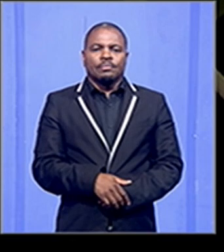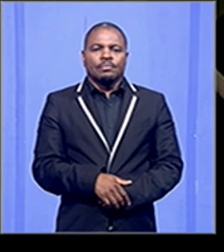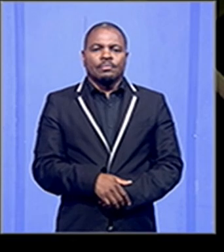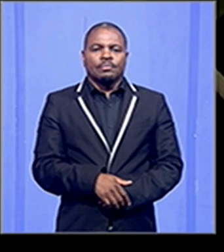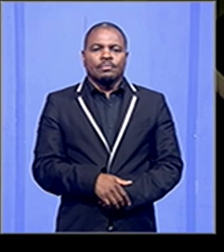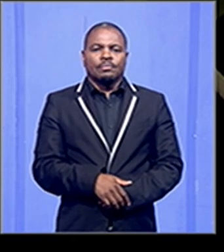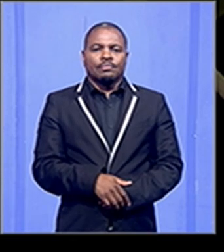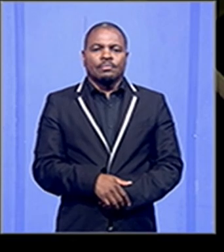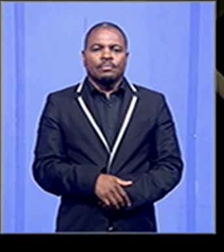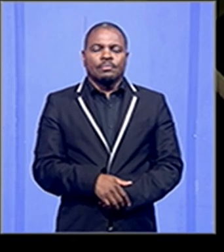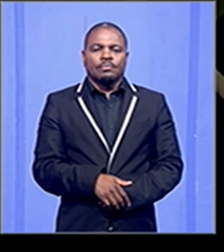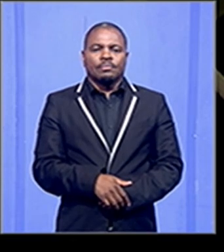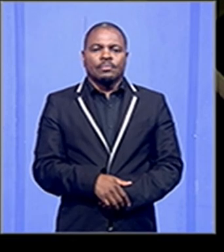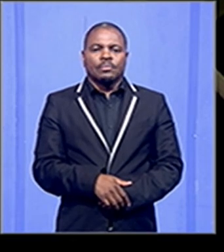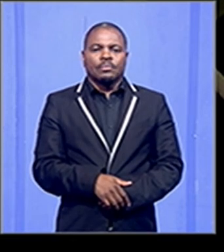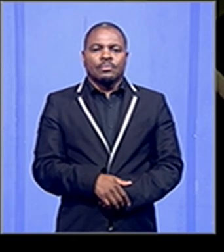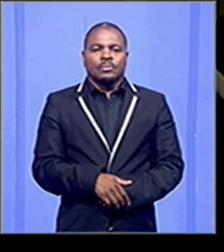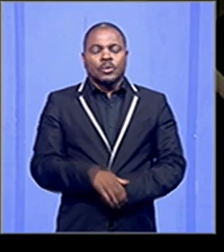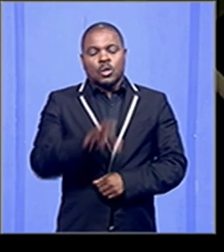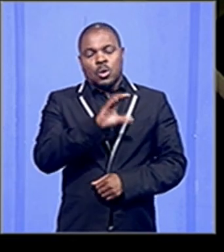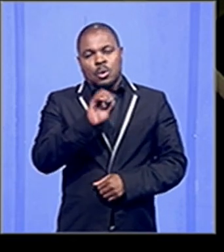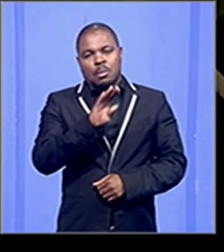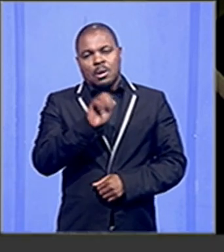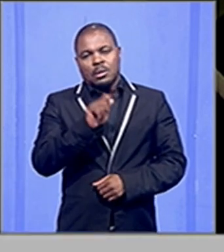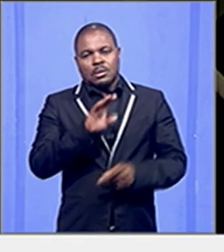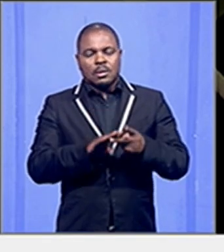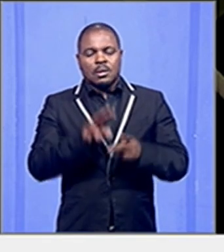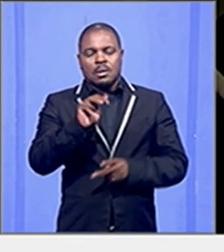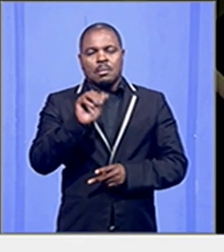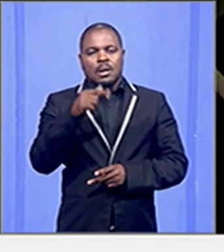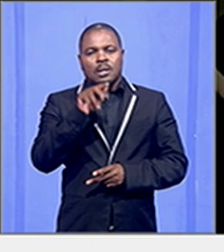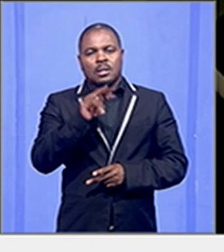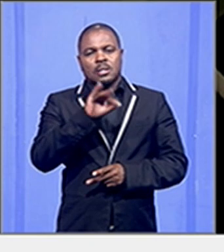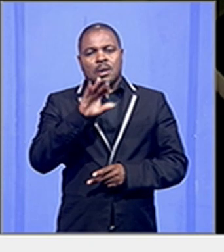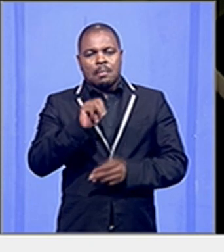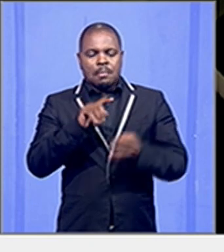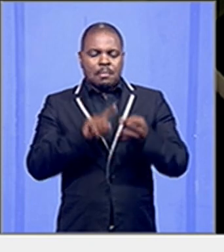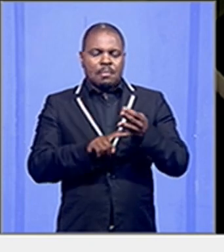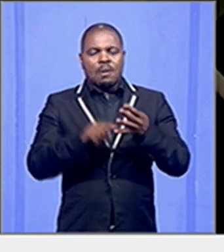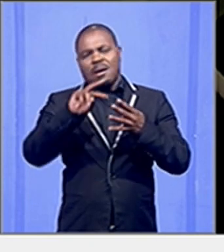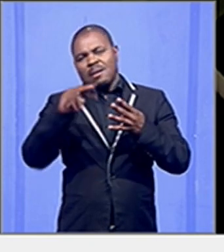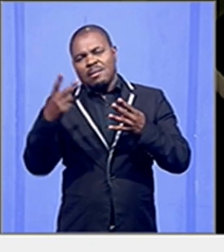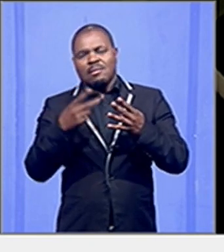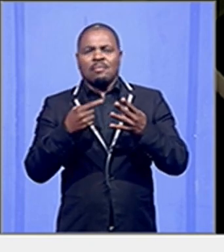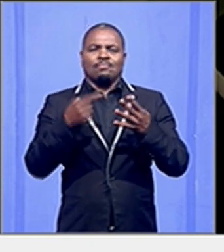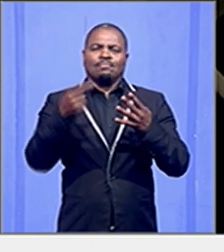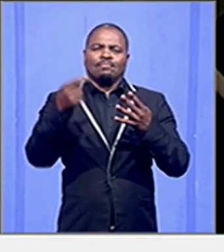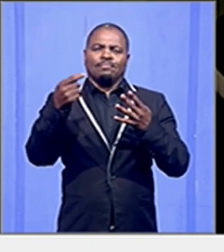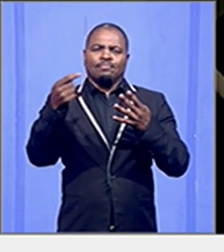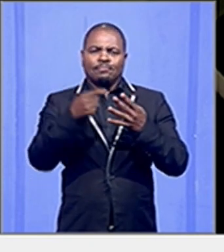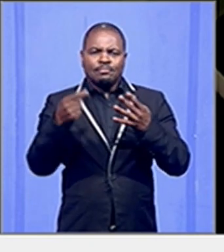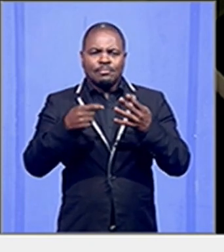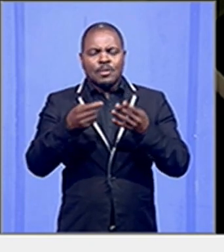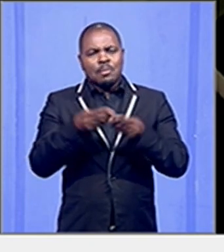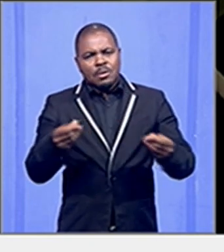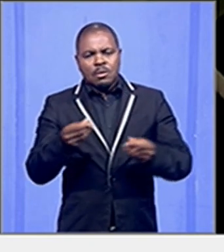le manganese. Lithium, cobalt, magnesium, nickel and others. My